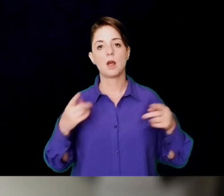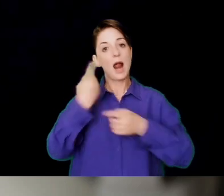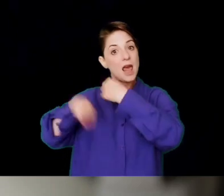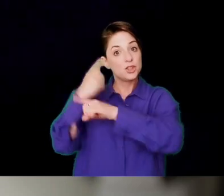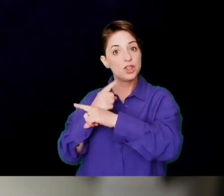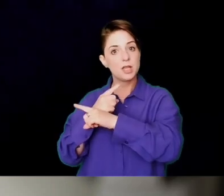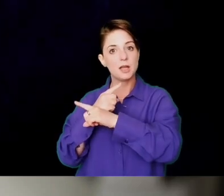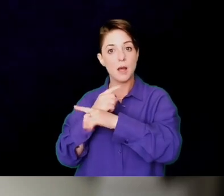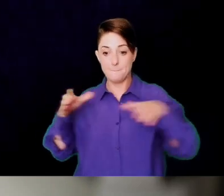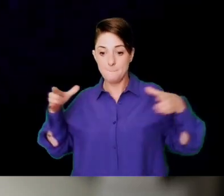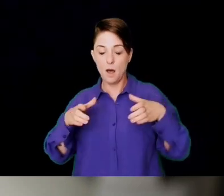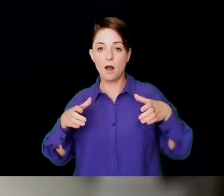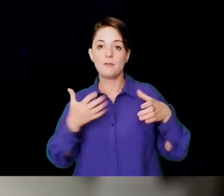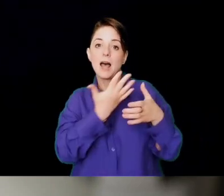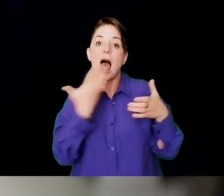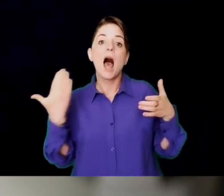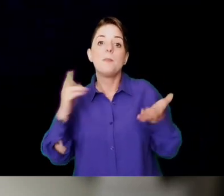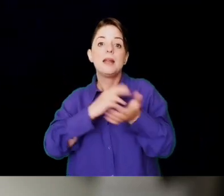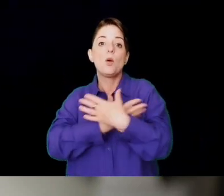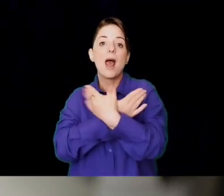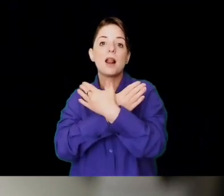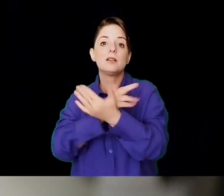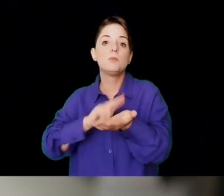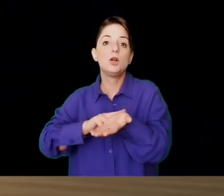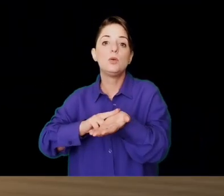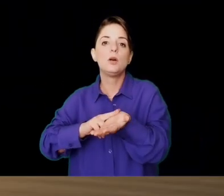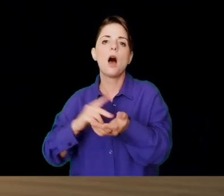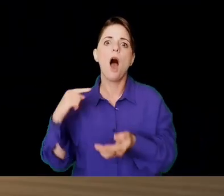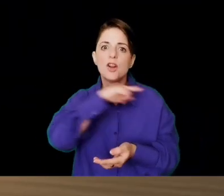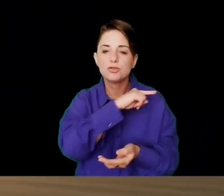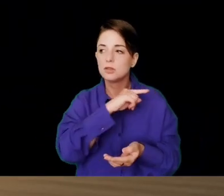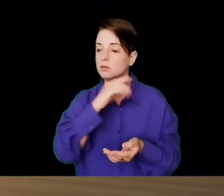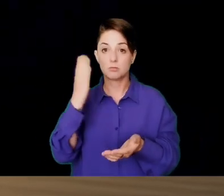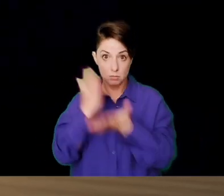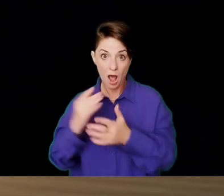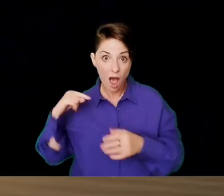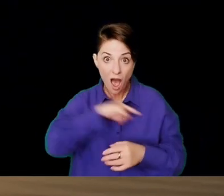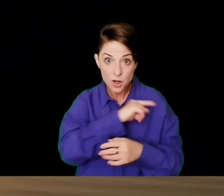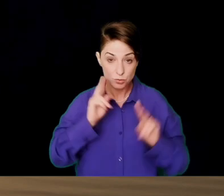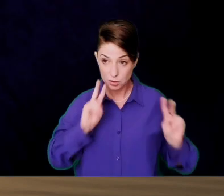of like 100 blue whales last year. Did you? 100.